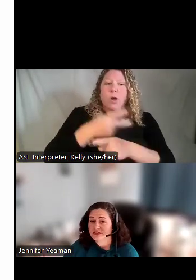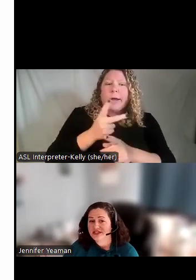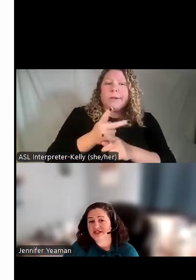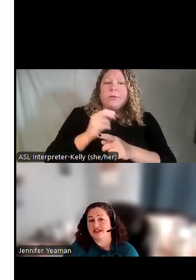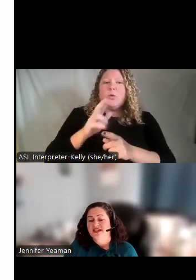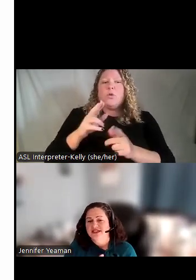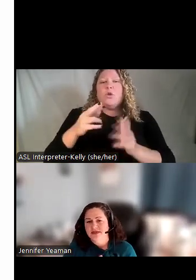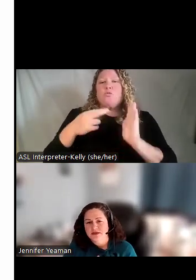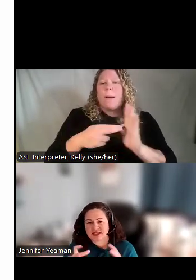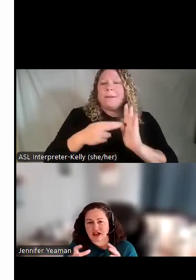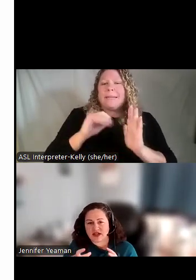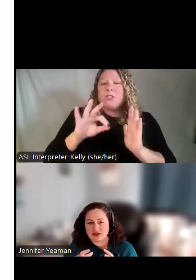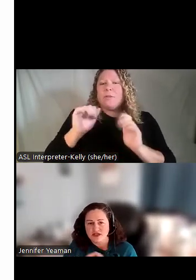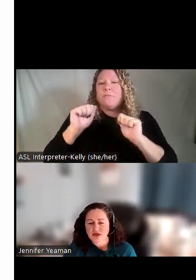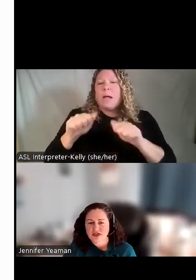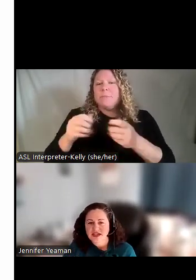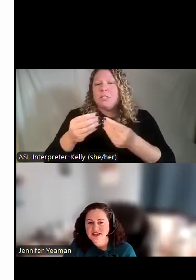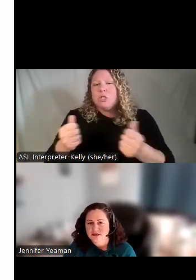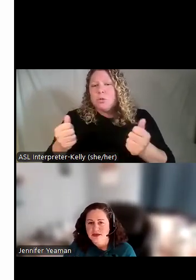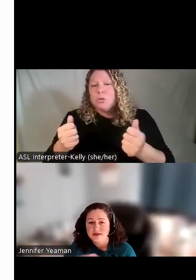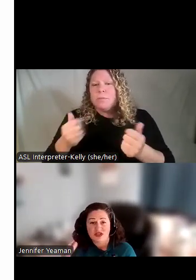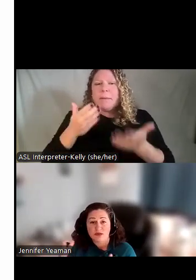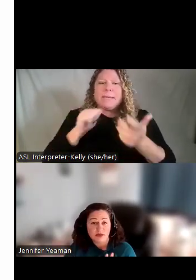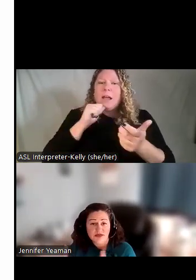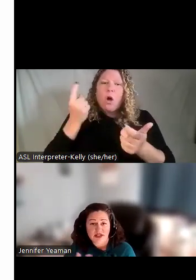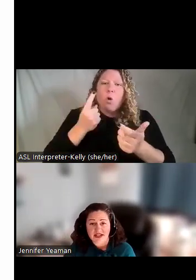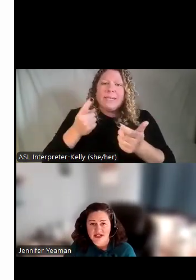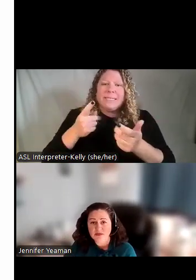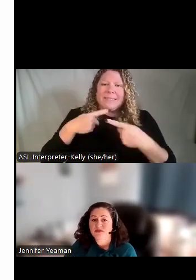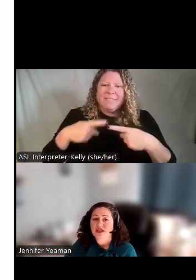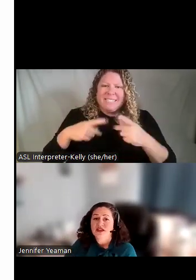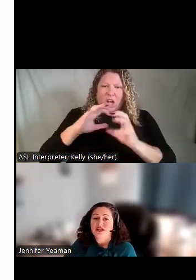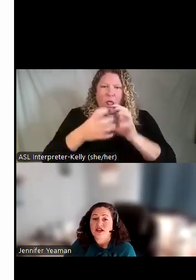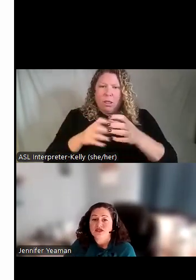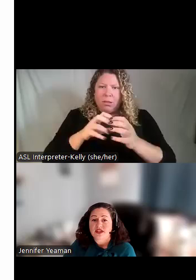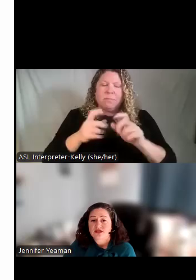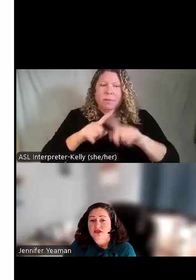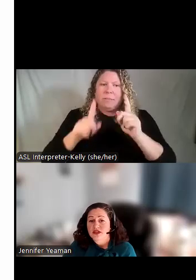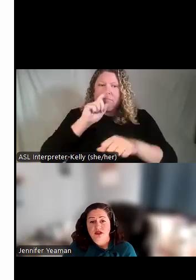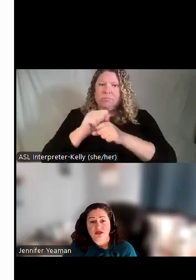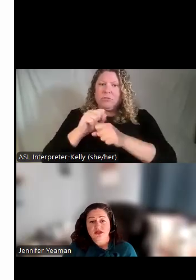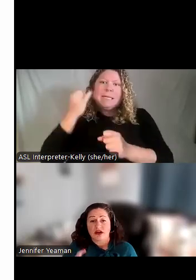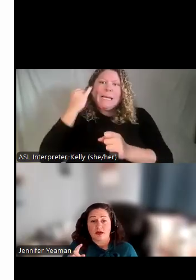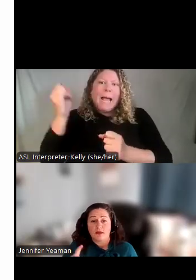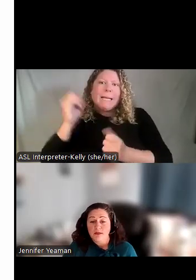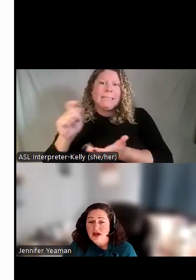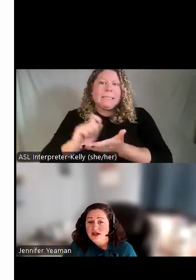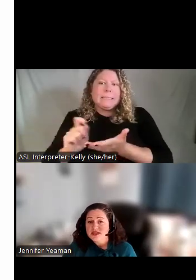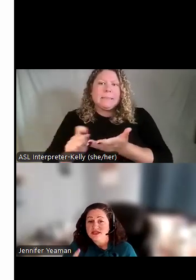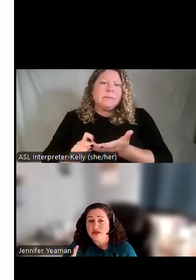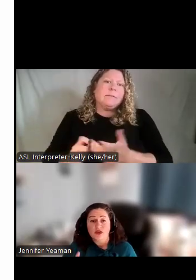proposed solution. Sometimes it's not always a physical thing. Sometimes it's a mock-up of an idea. So these early models